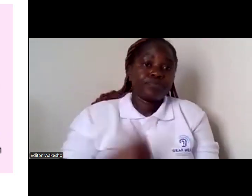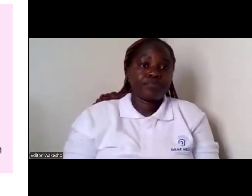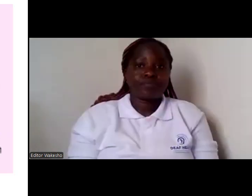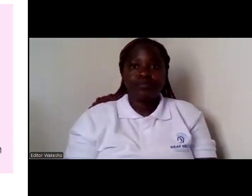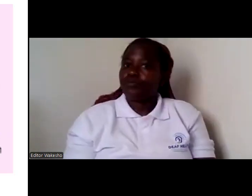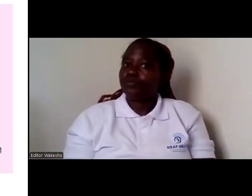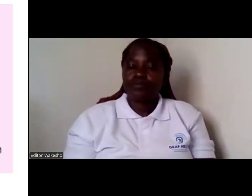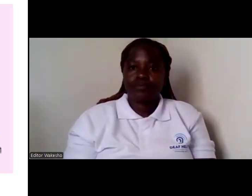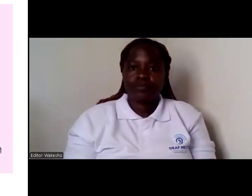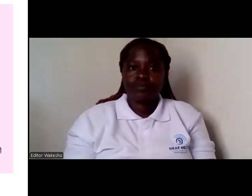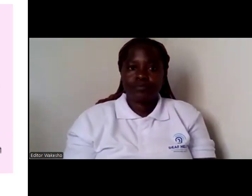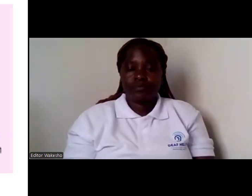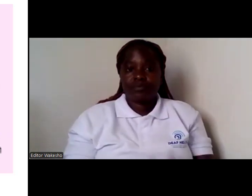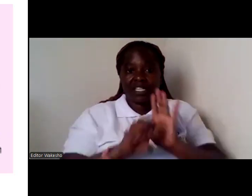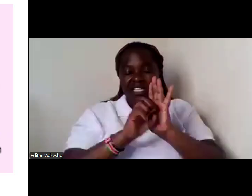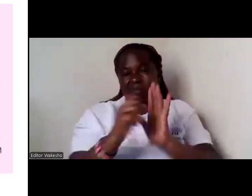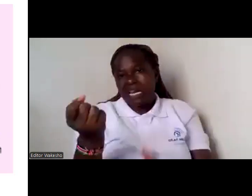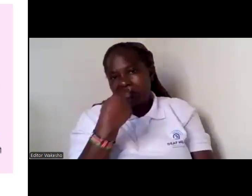flow, such as pills,